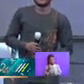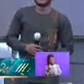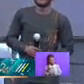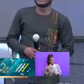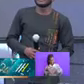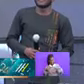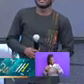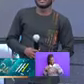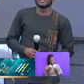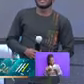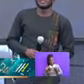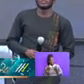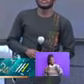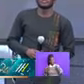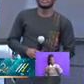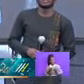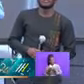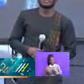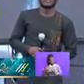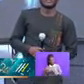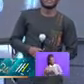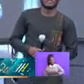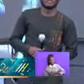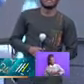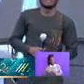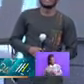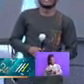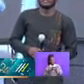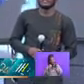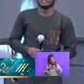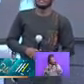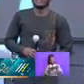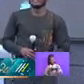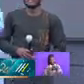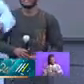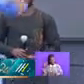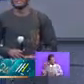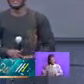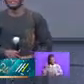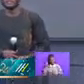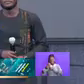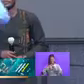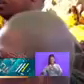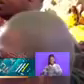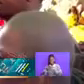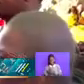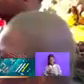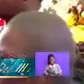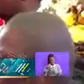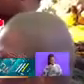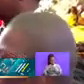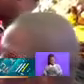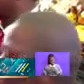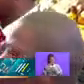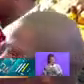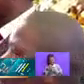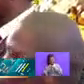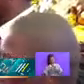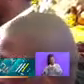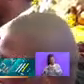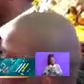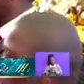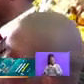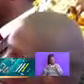see how many Miracle babies that will be dedicated every year year after year